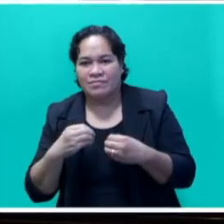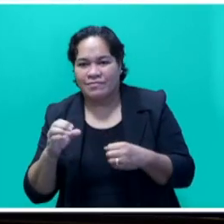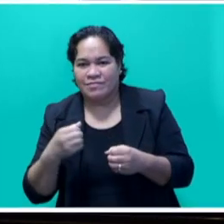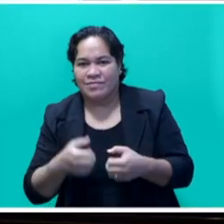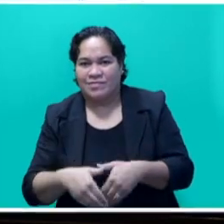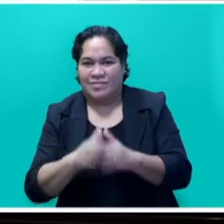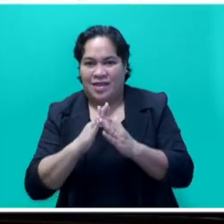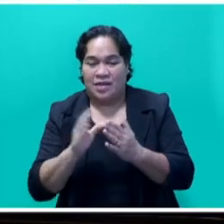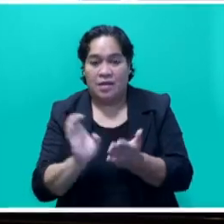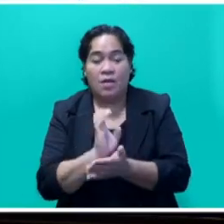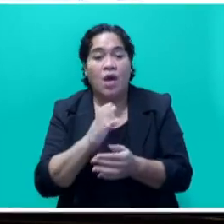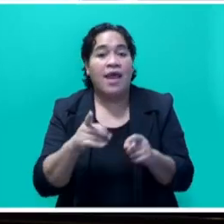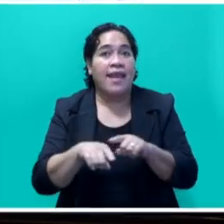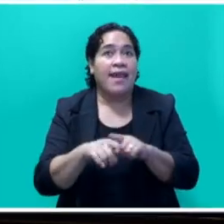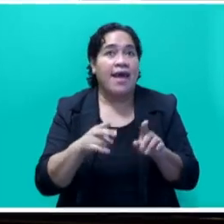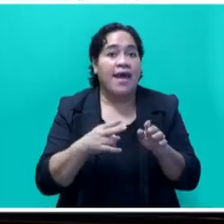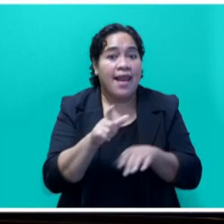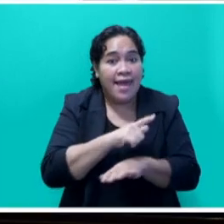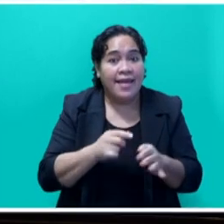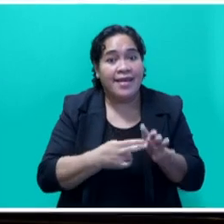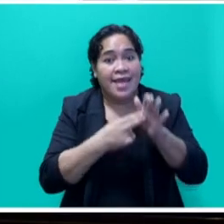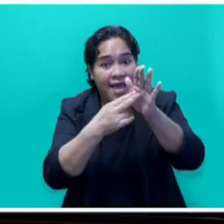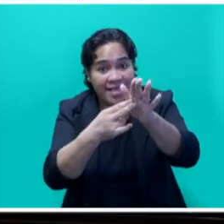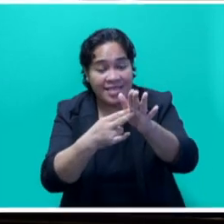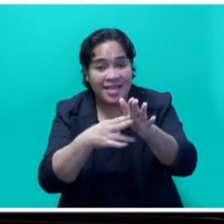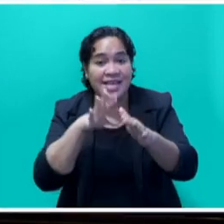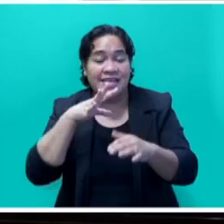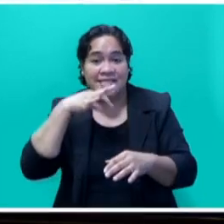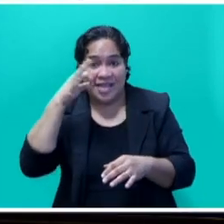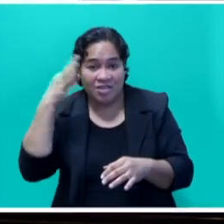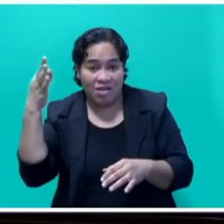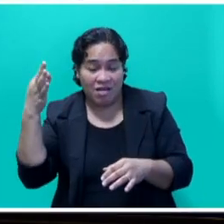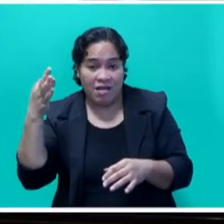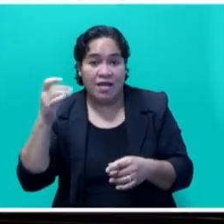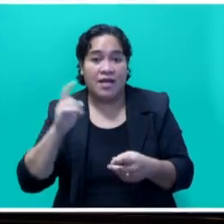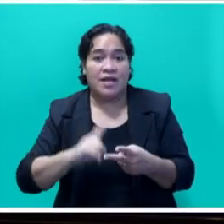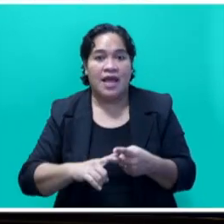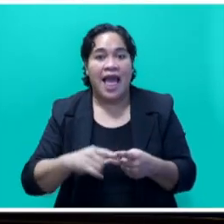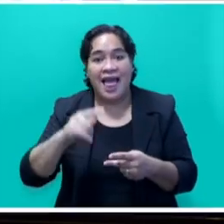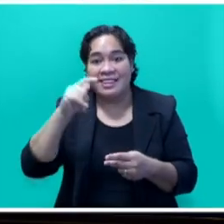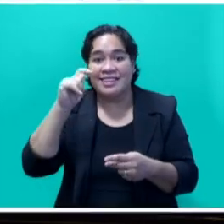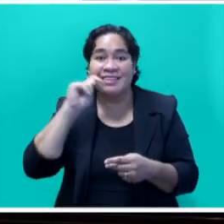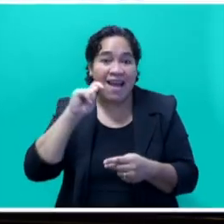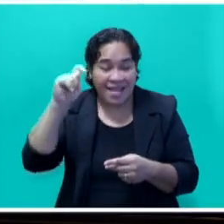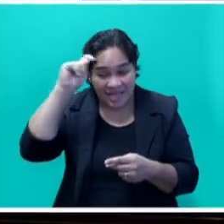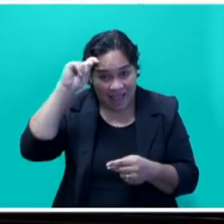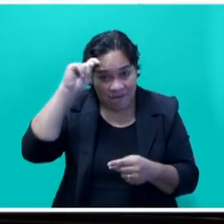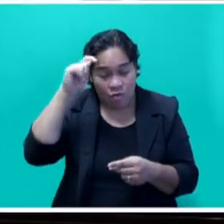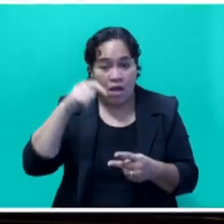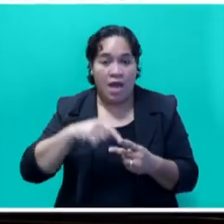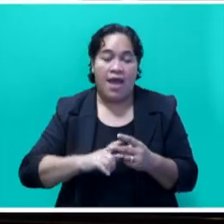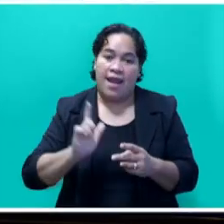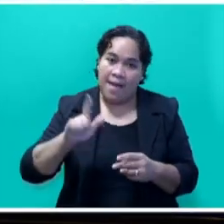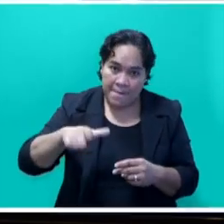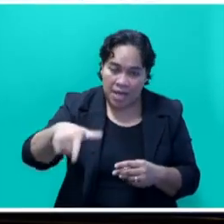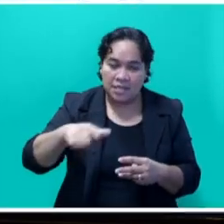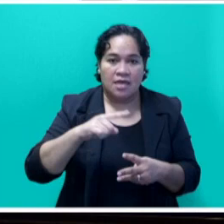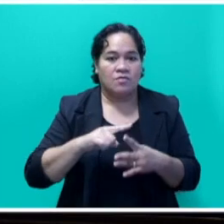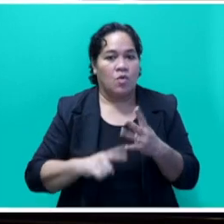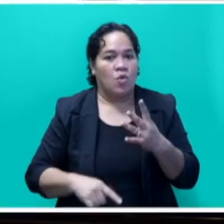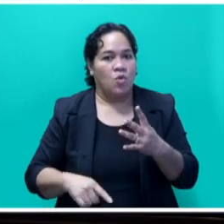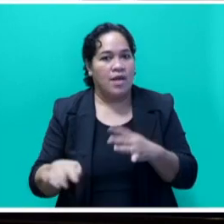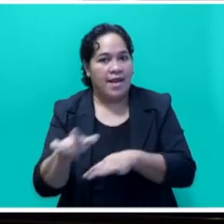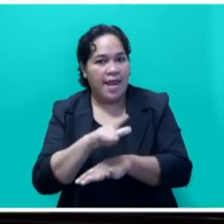in Nandi, Singatoka, Latoka, places like Tavua, in Lambasa, all those